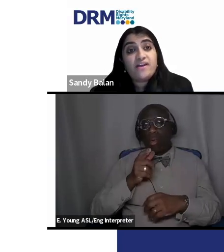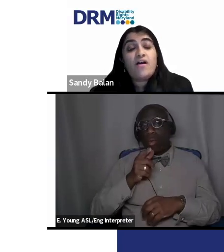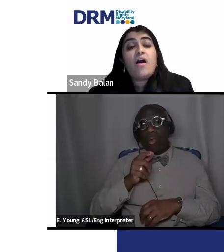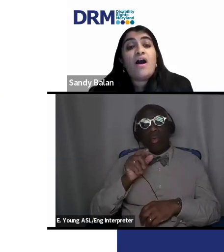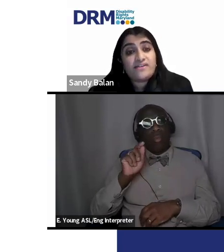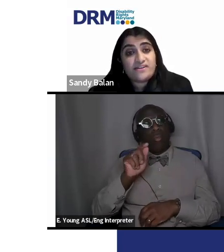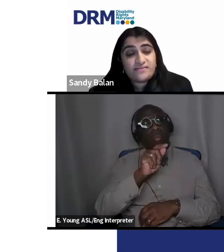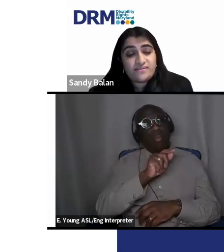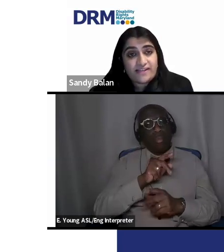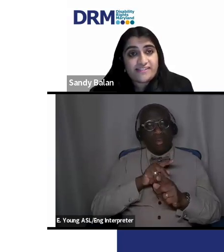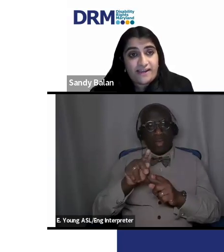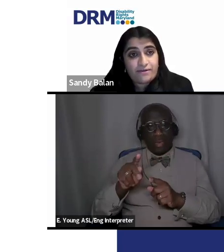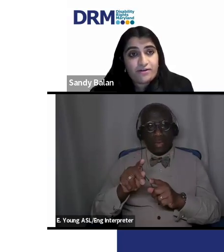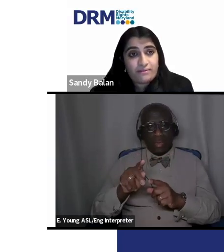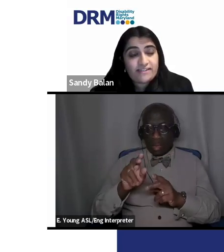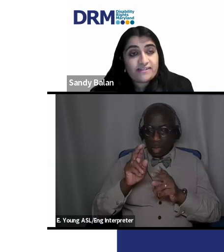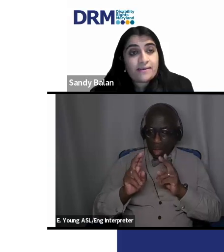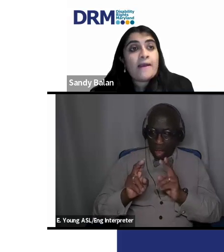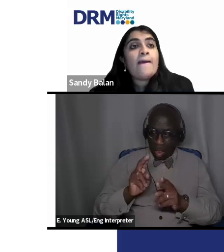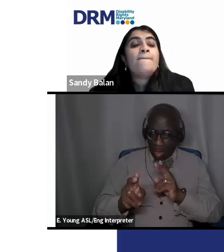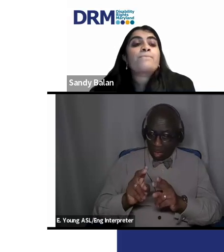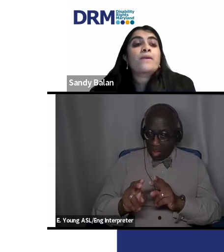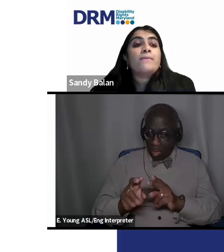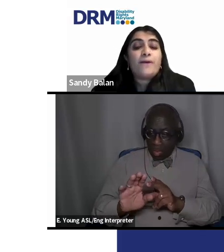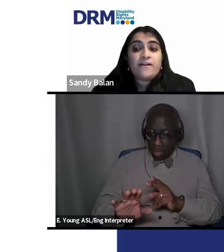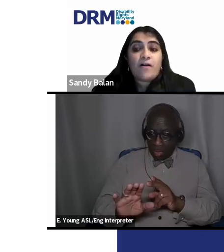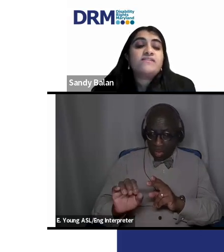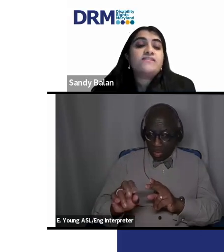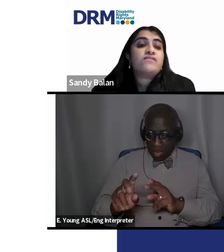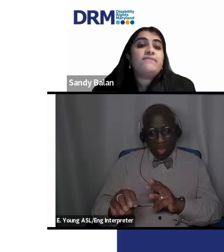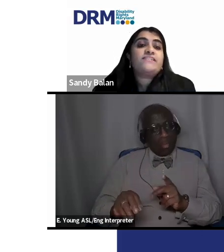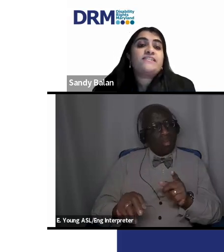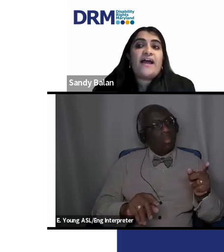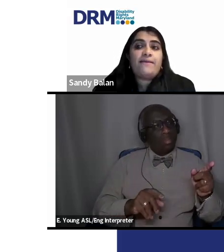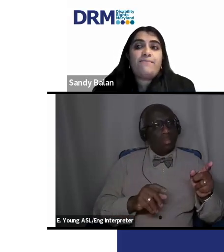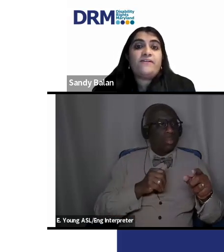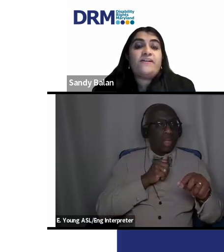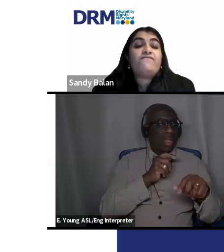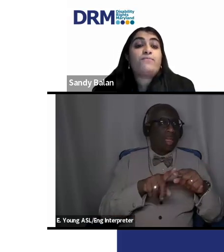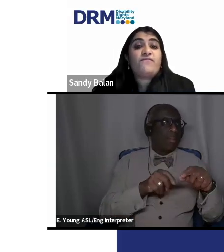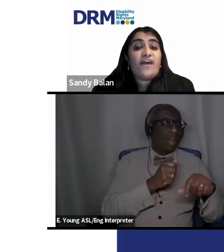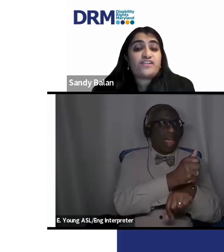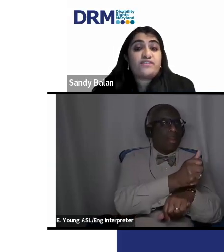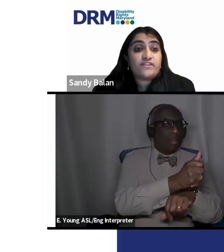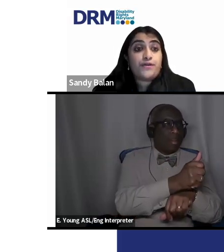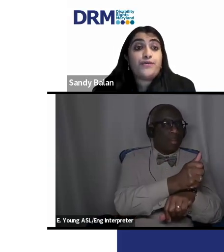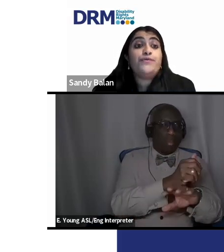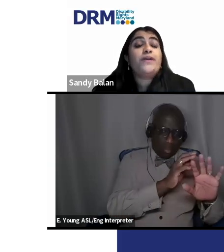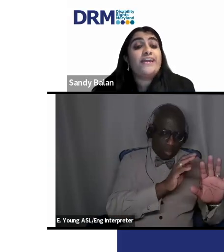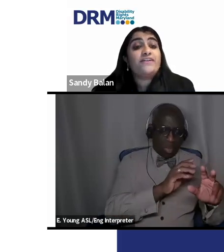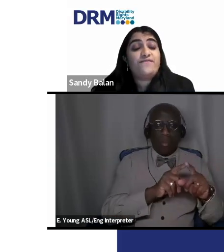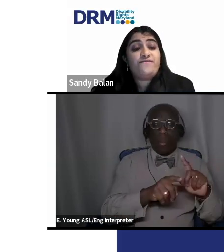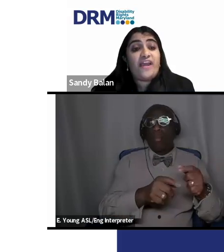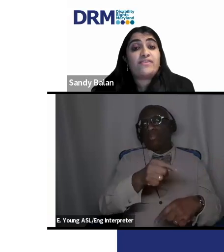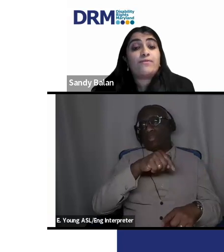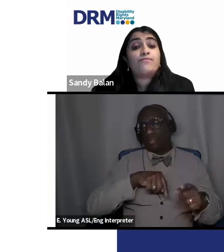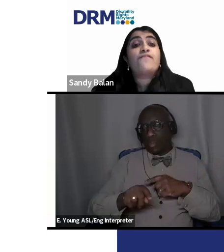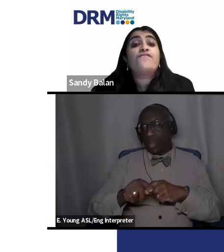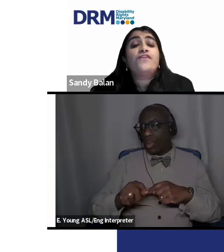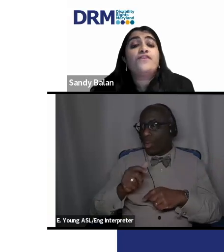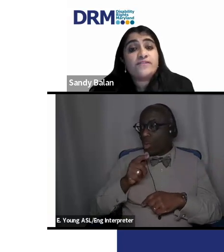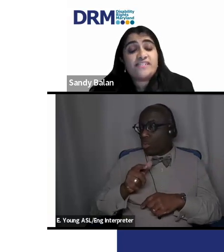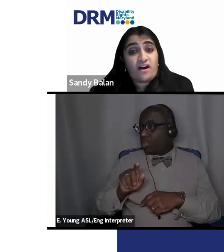good faith, honor the SDM agreements. But it also limits the liability for professionals who, in good